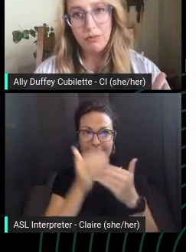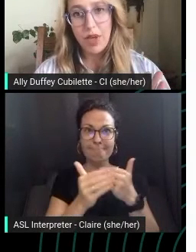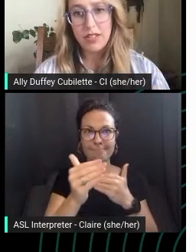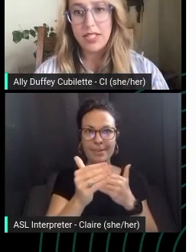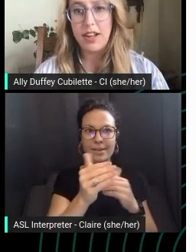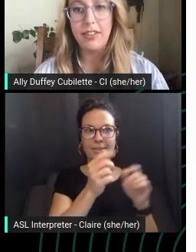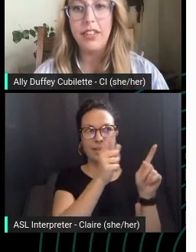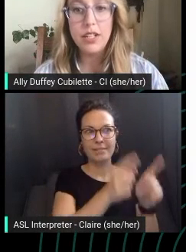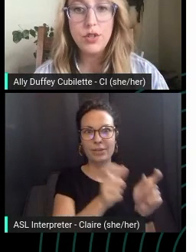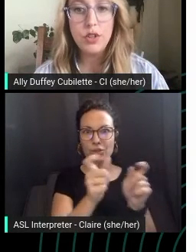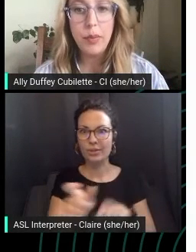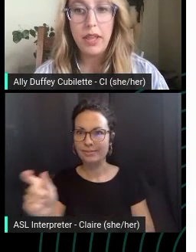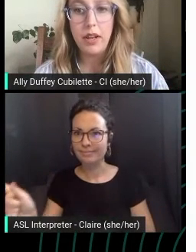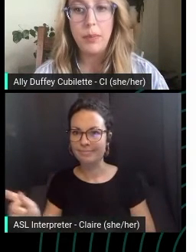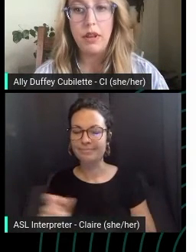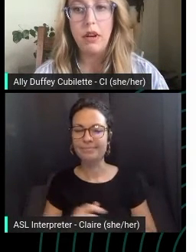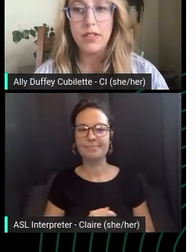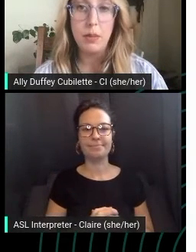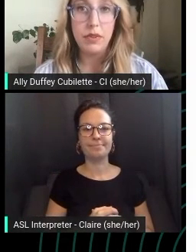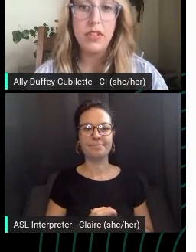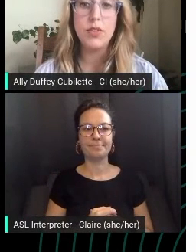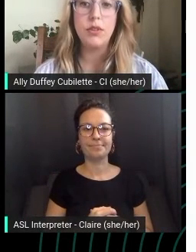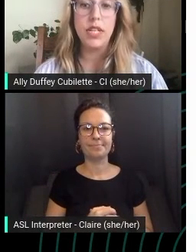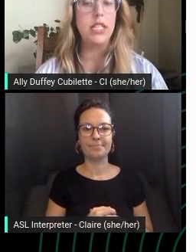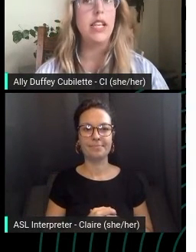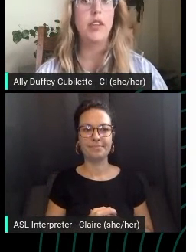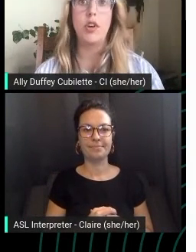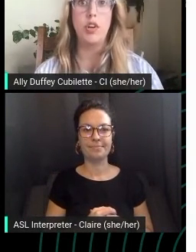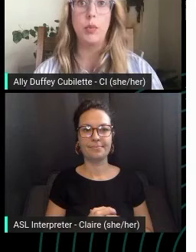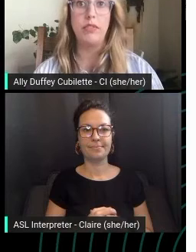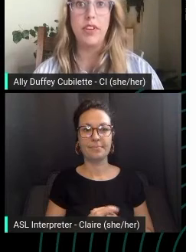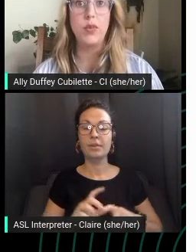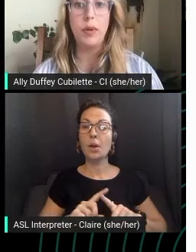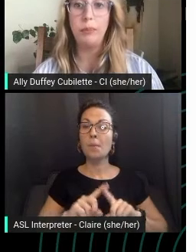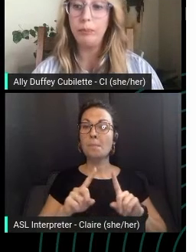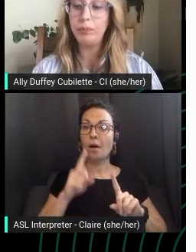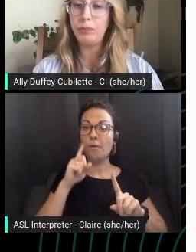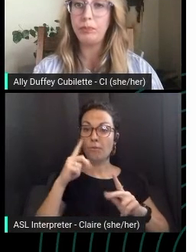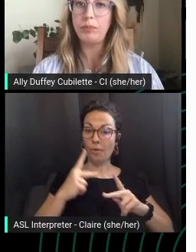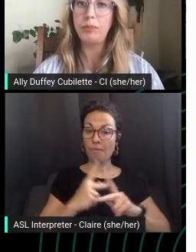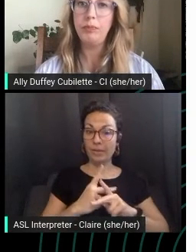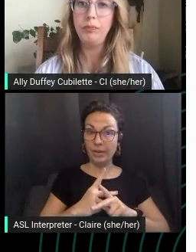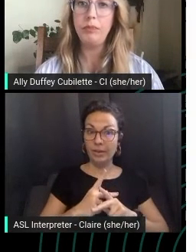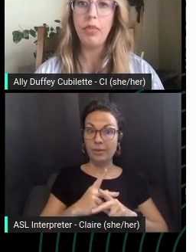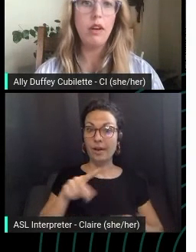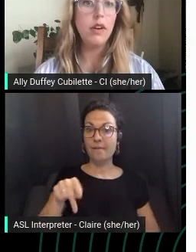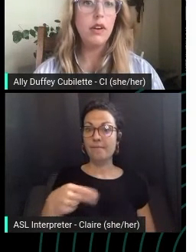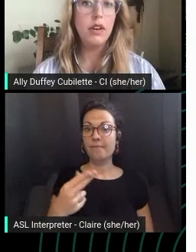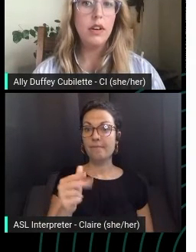So that said, let's zoom in a bit on some of the things you'll need to get started with phase 1.